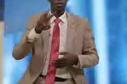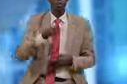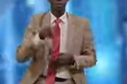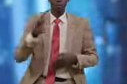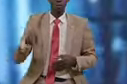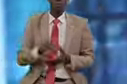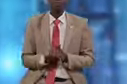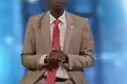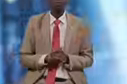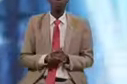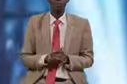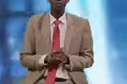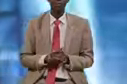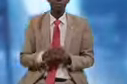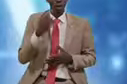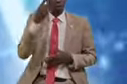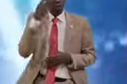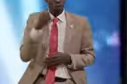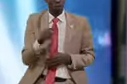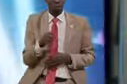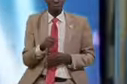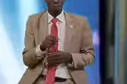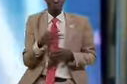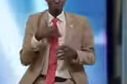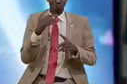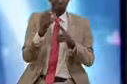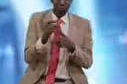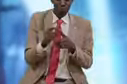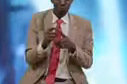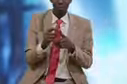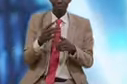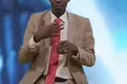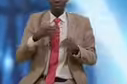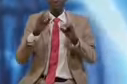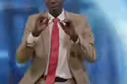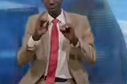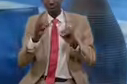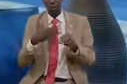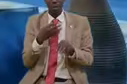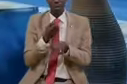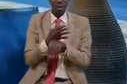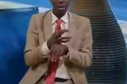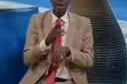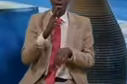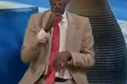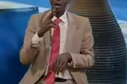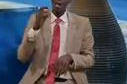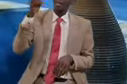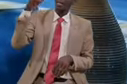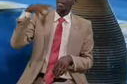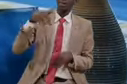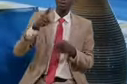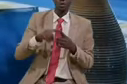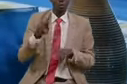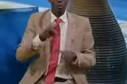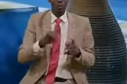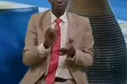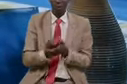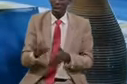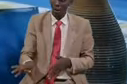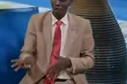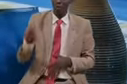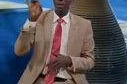22 it says, for they are light unto those that find them, and health